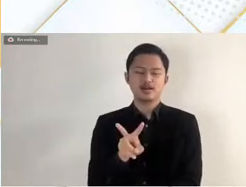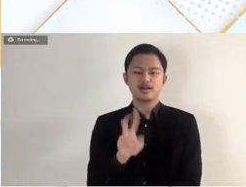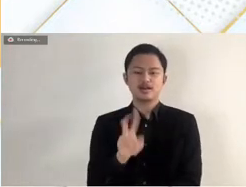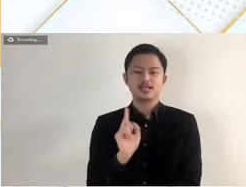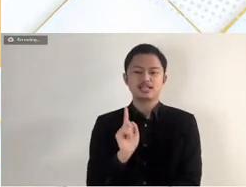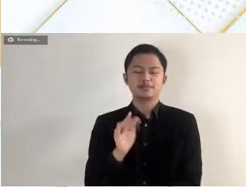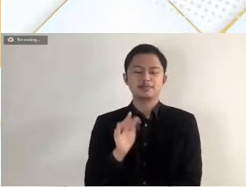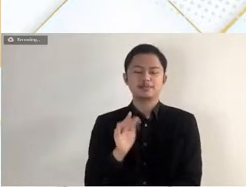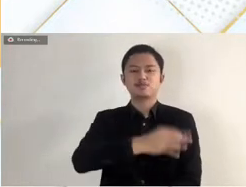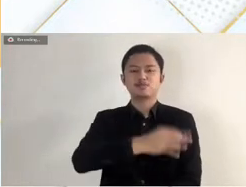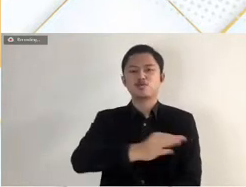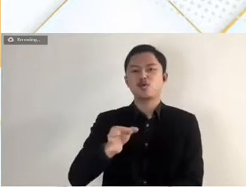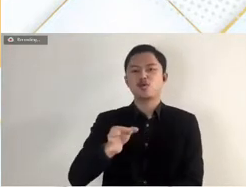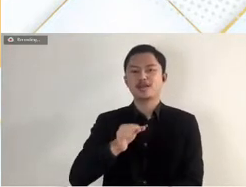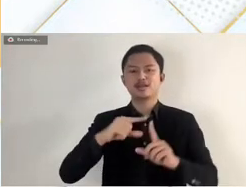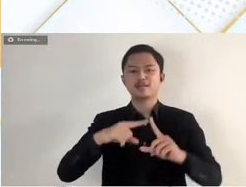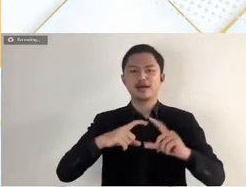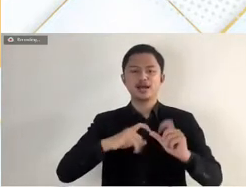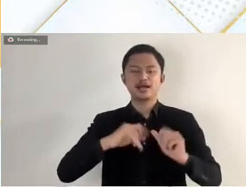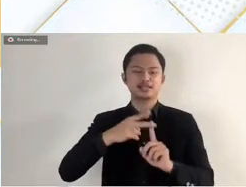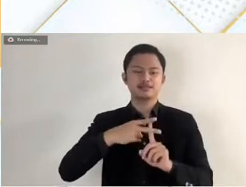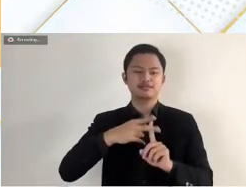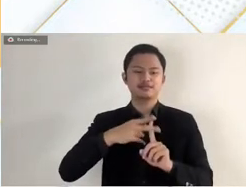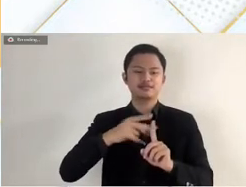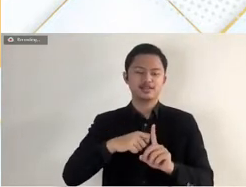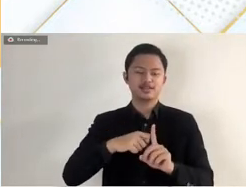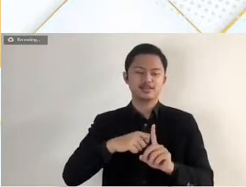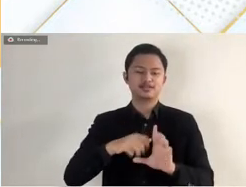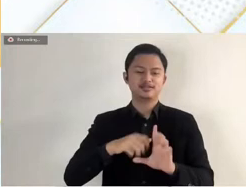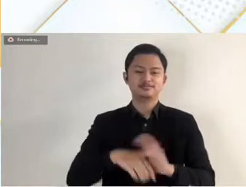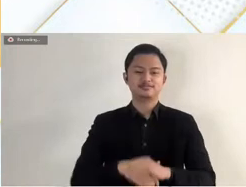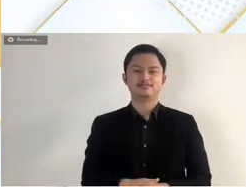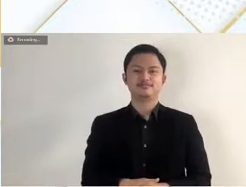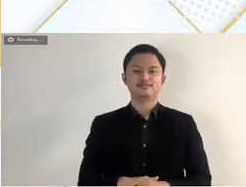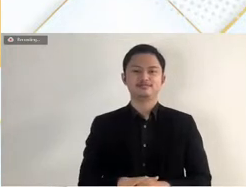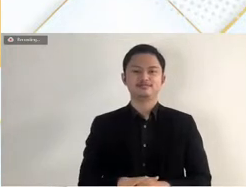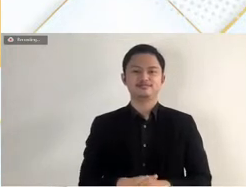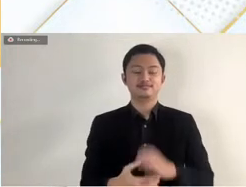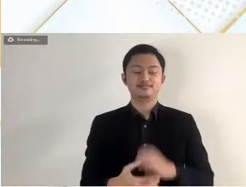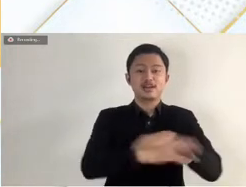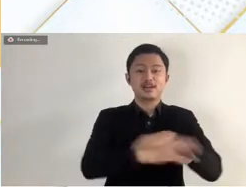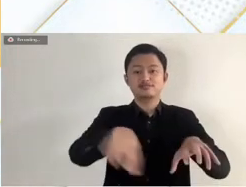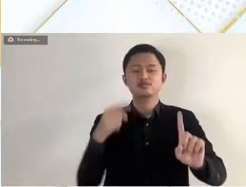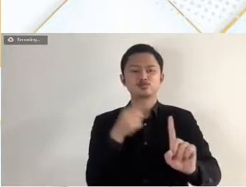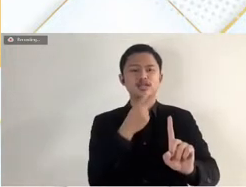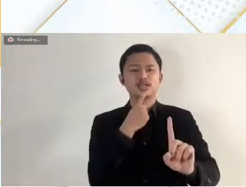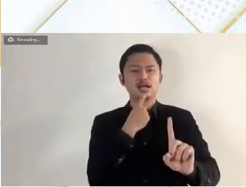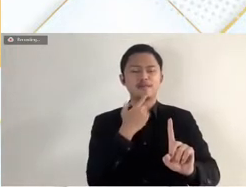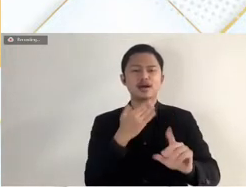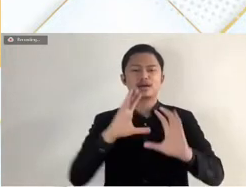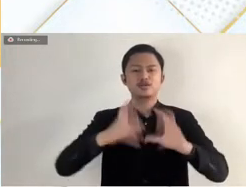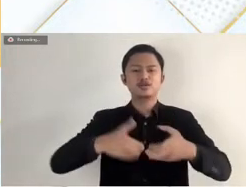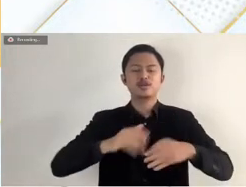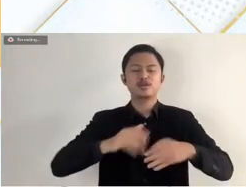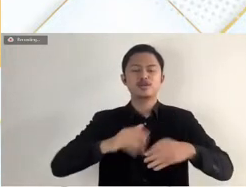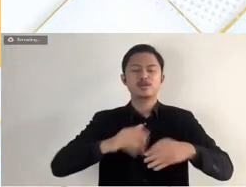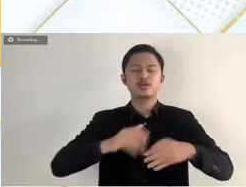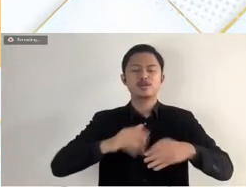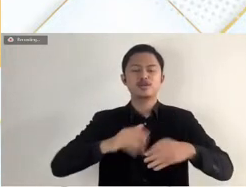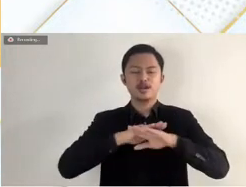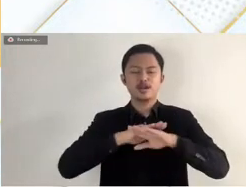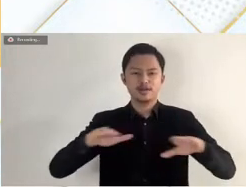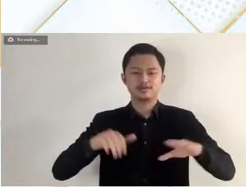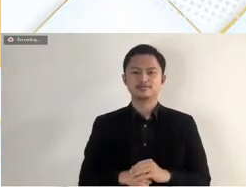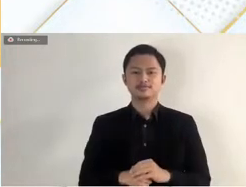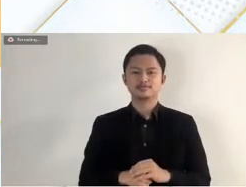Island countries. First, on regional and global peace. our contribution to the UN peacekeeping